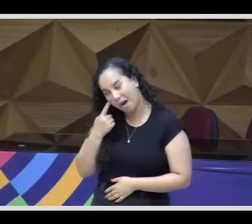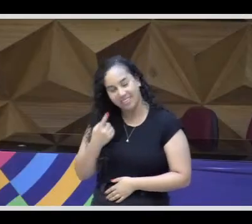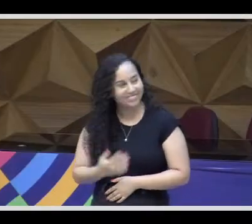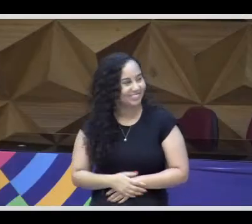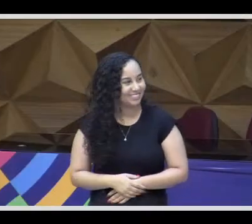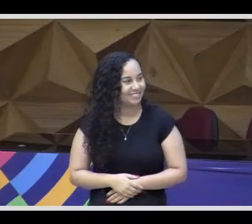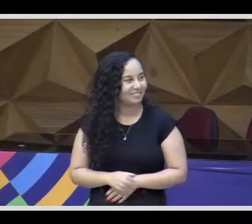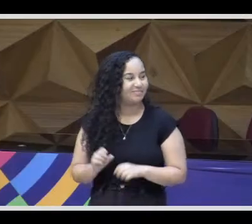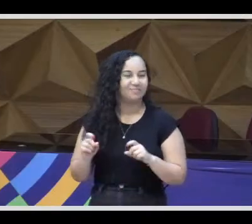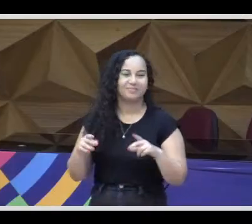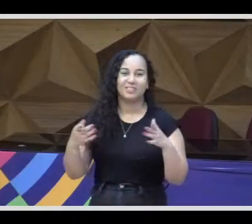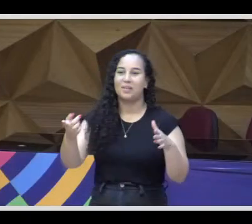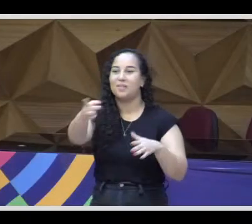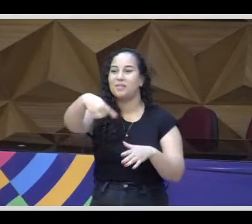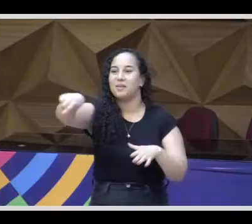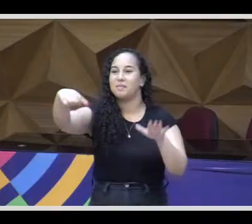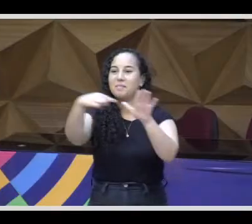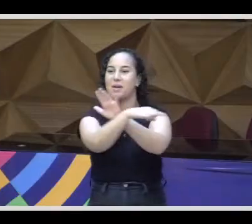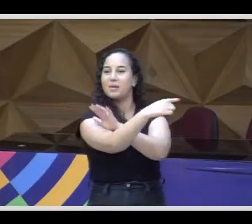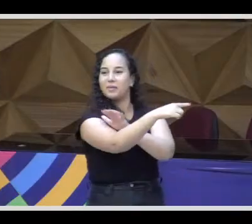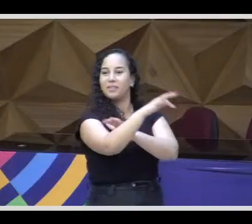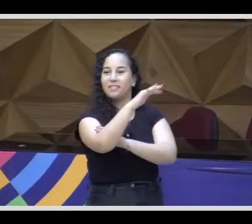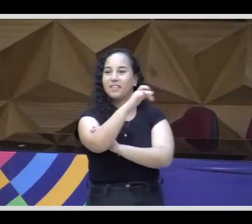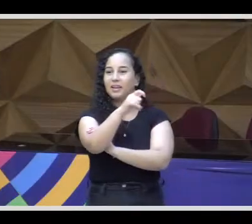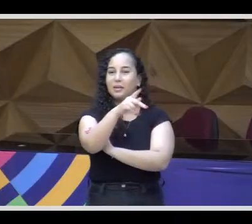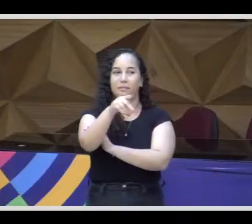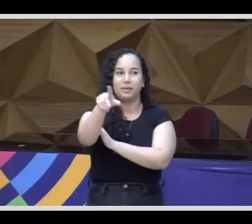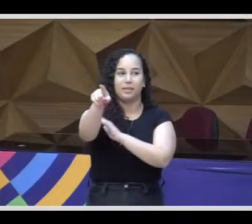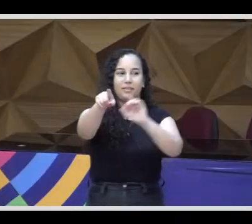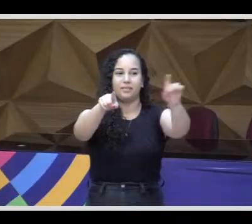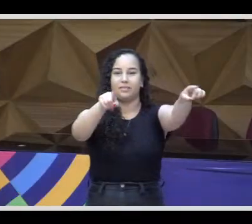course. Any question for Felipe?